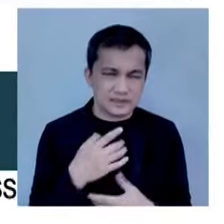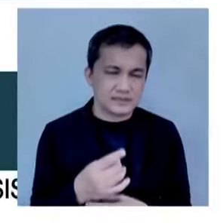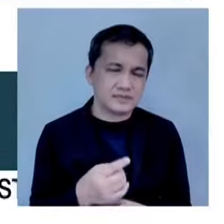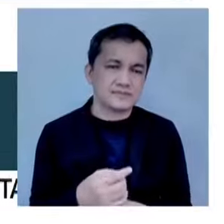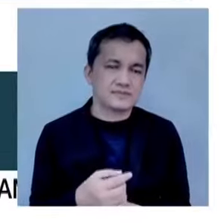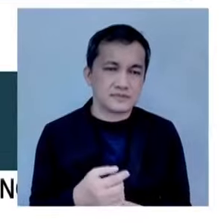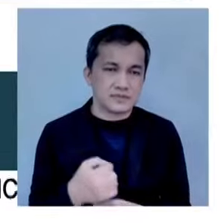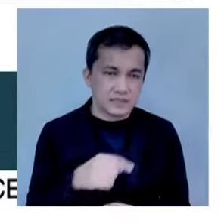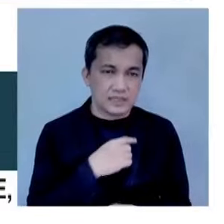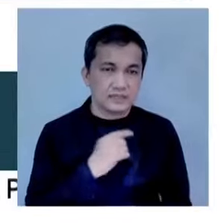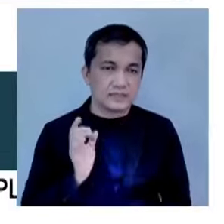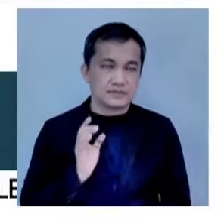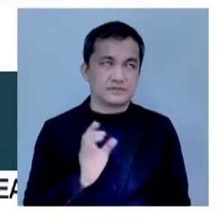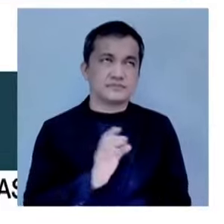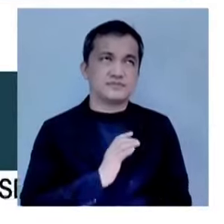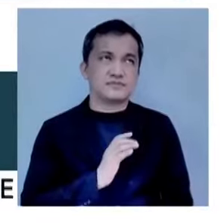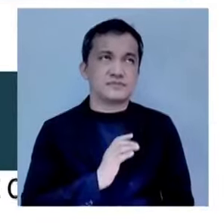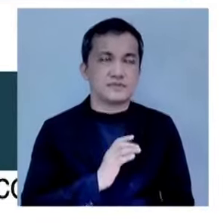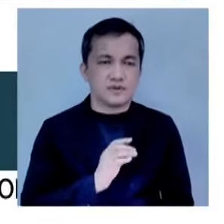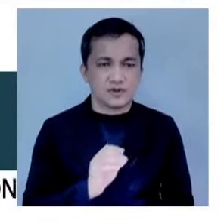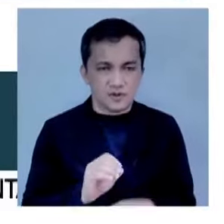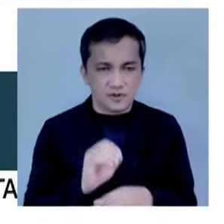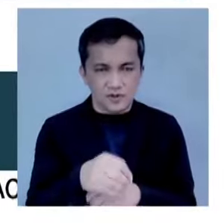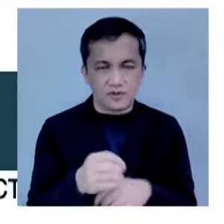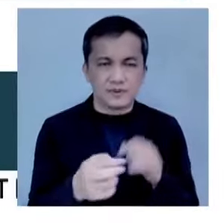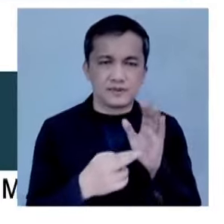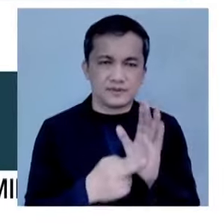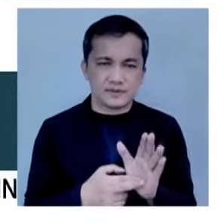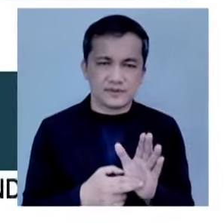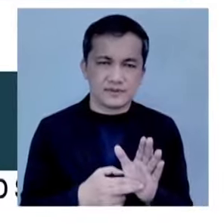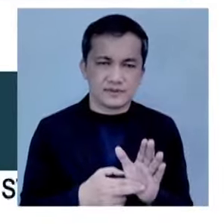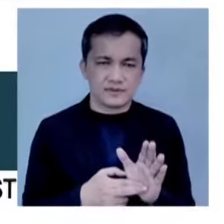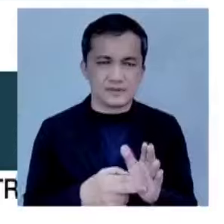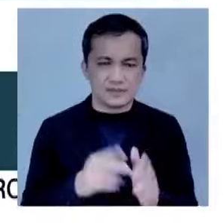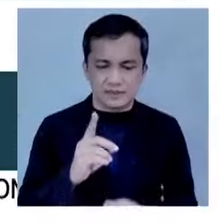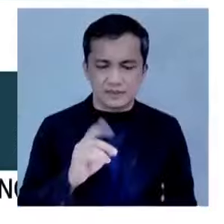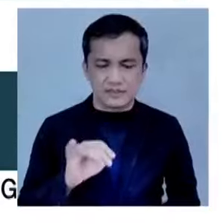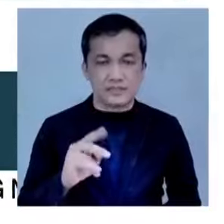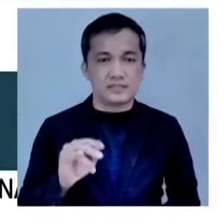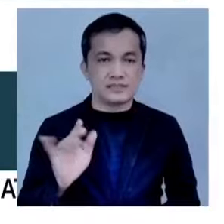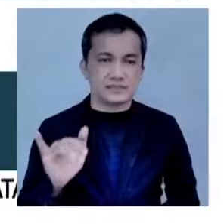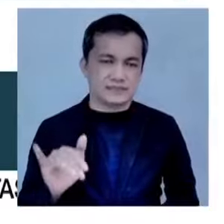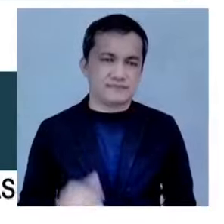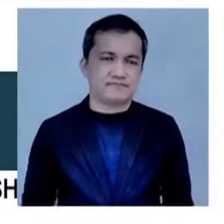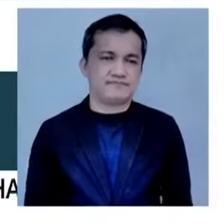ating Kongreso, overrepresented talaga yung mga dynasties.